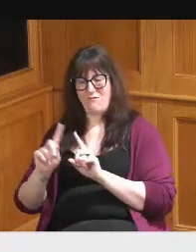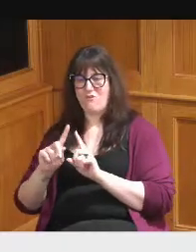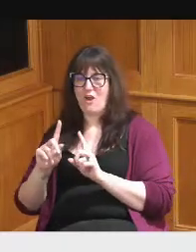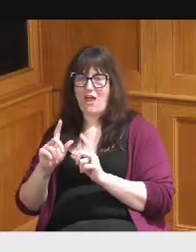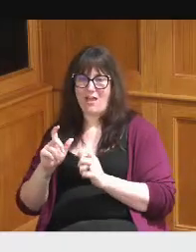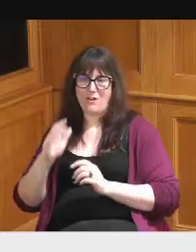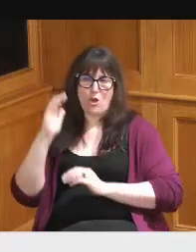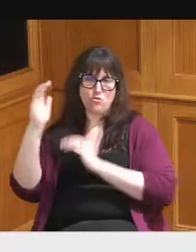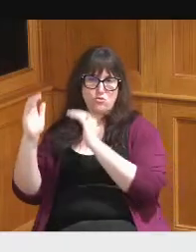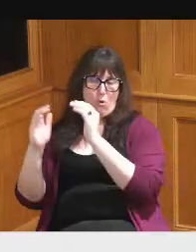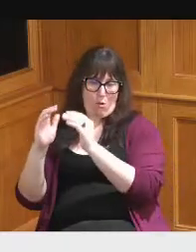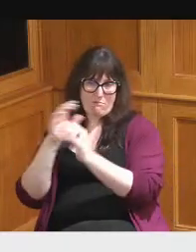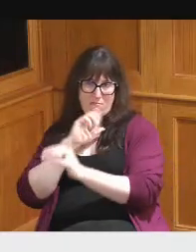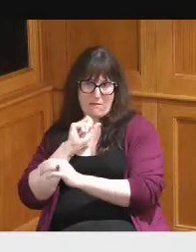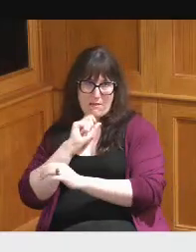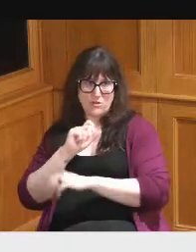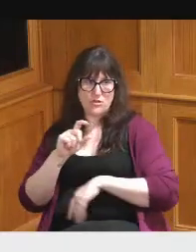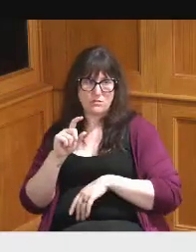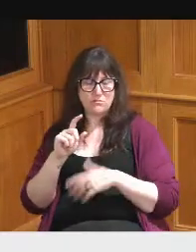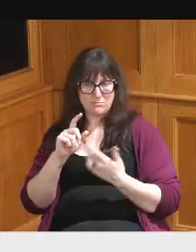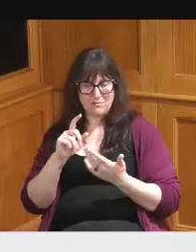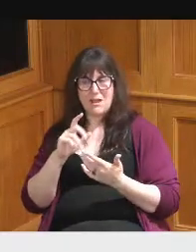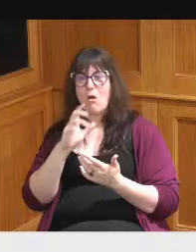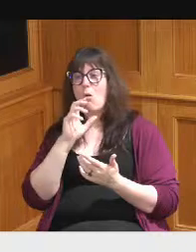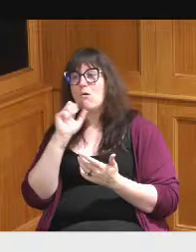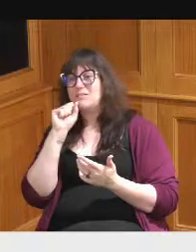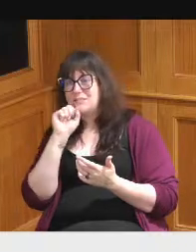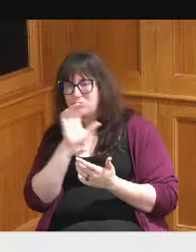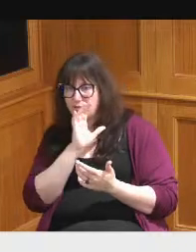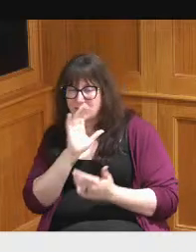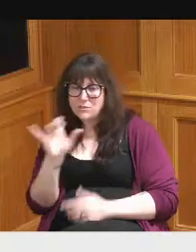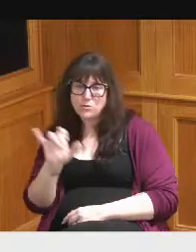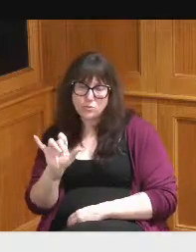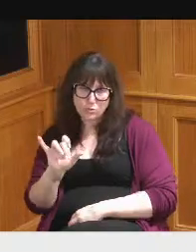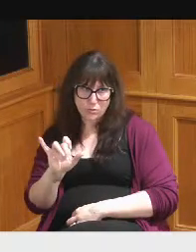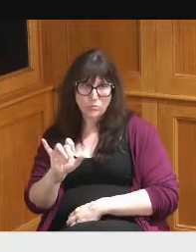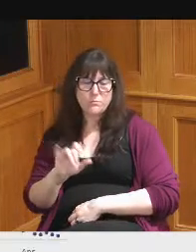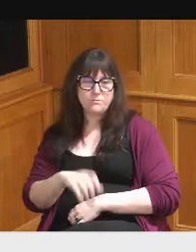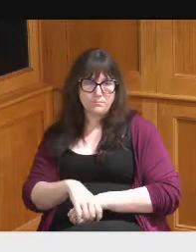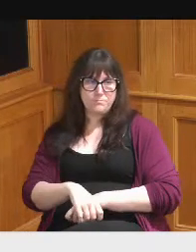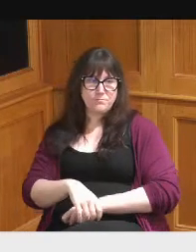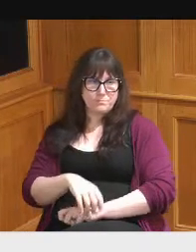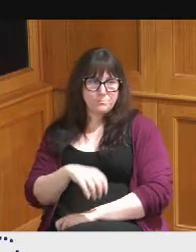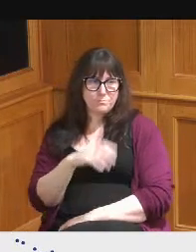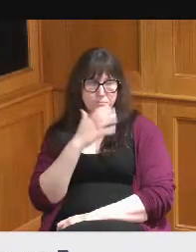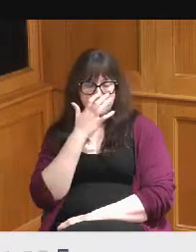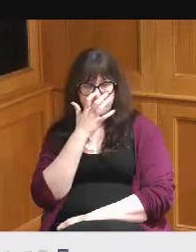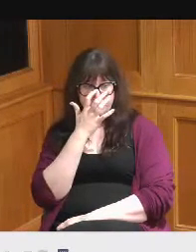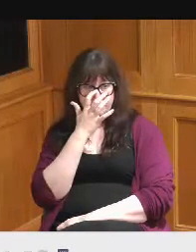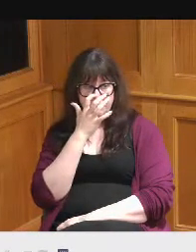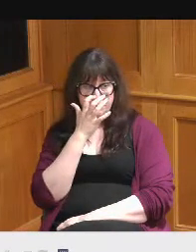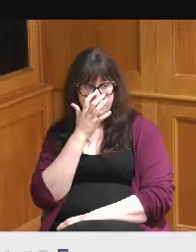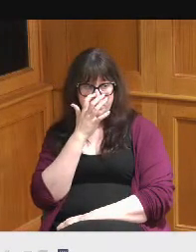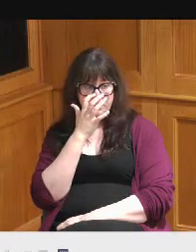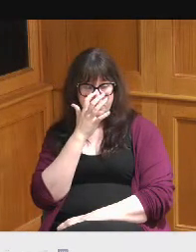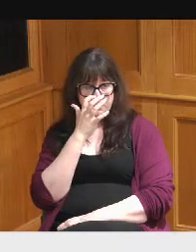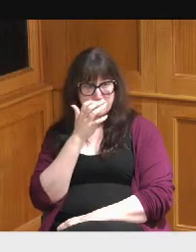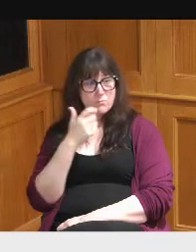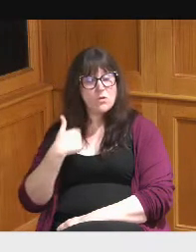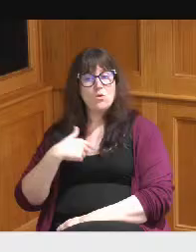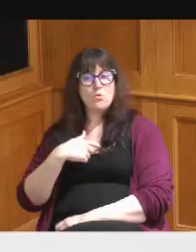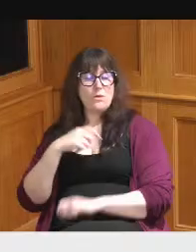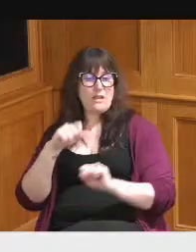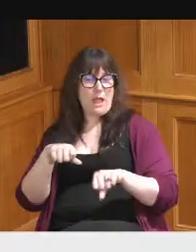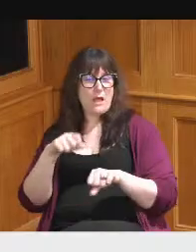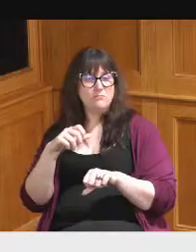for adults and for elderly populations as well. We can also gain a sense of what's